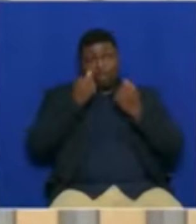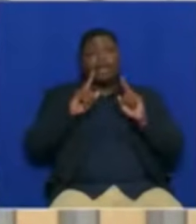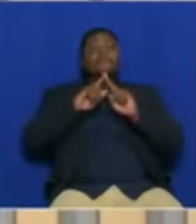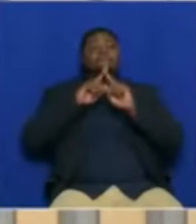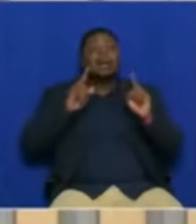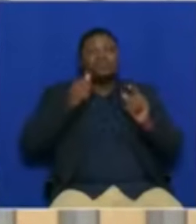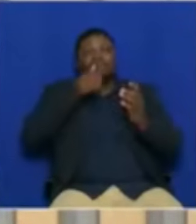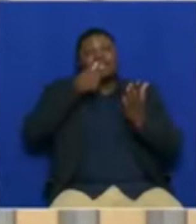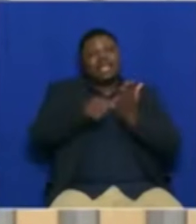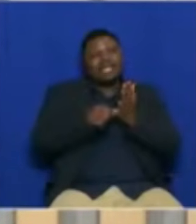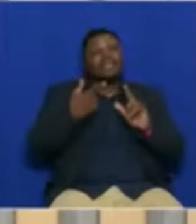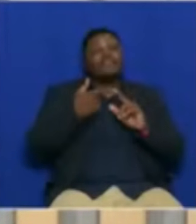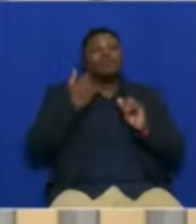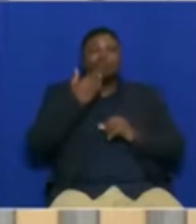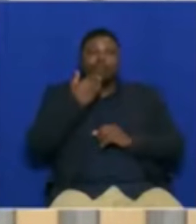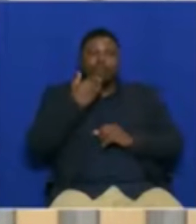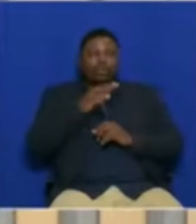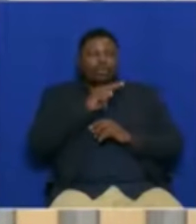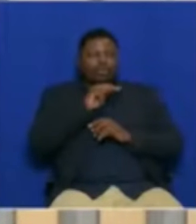she's saying that